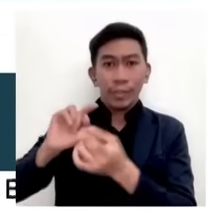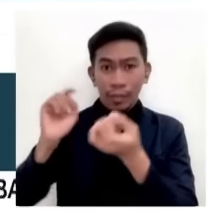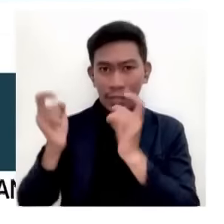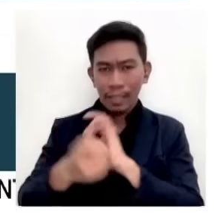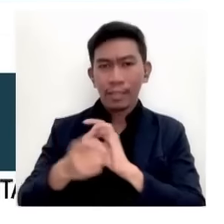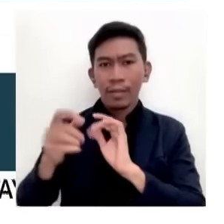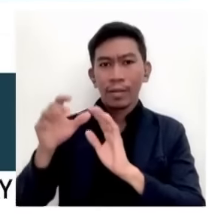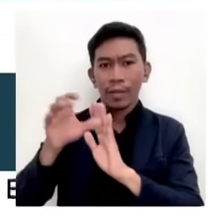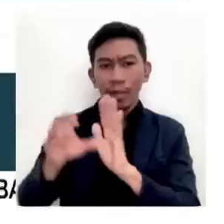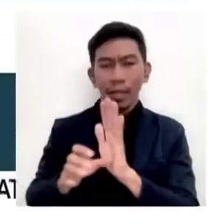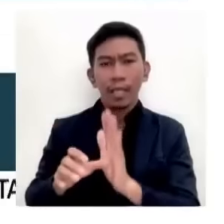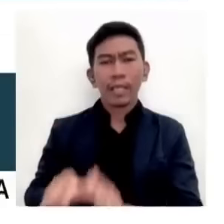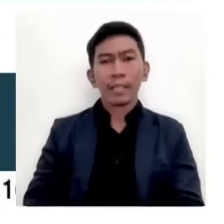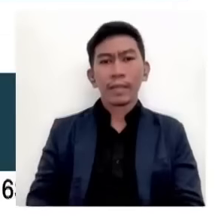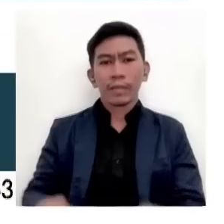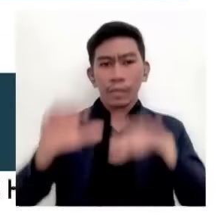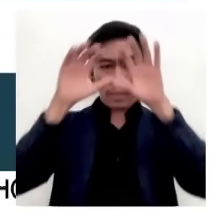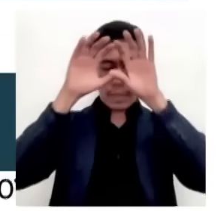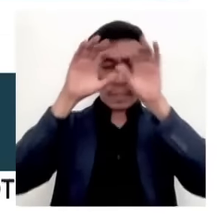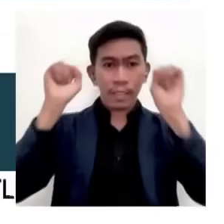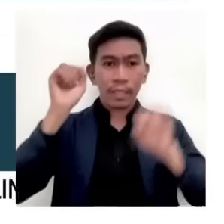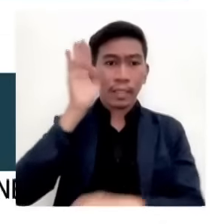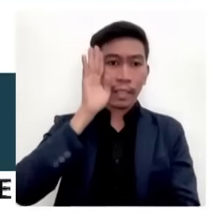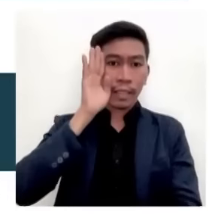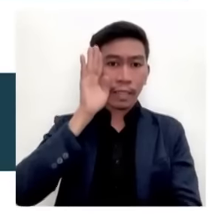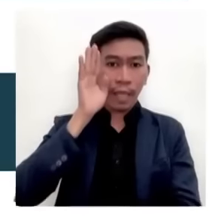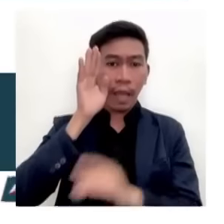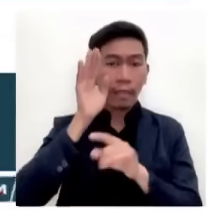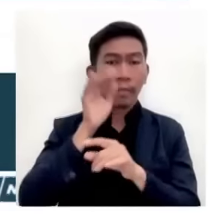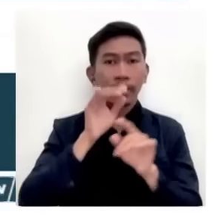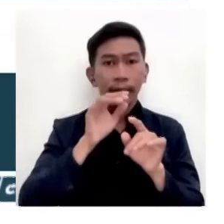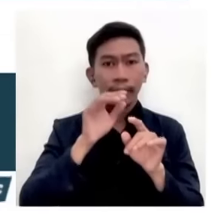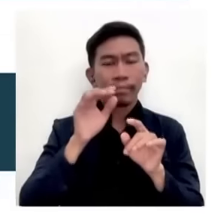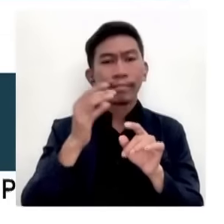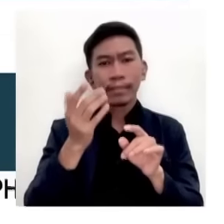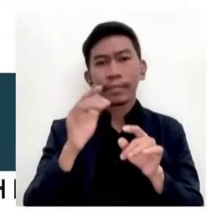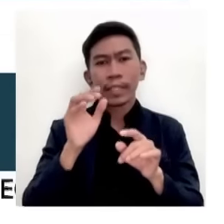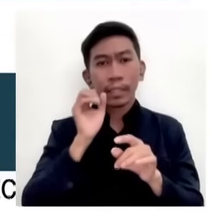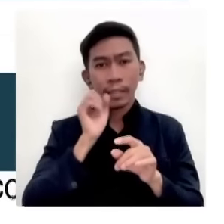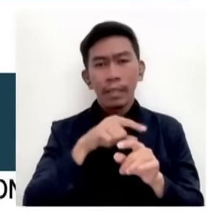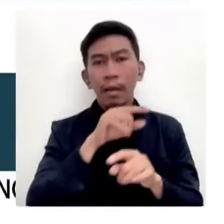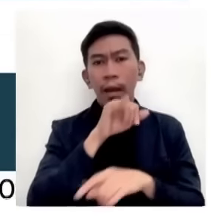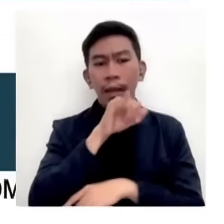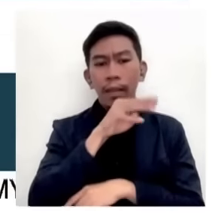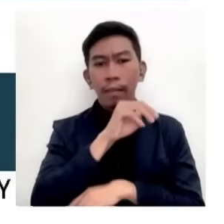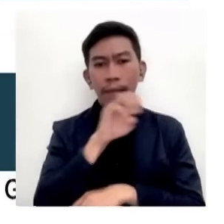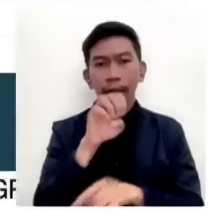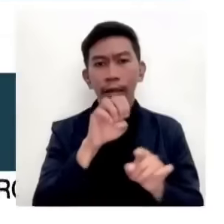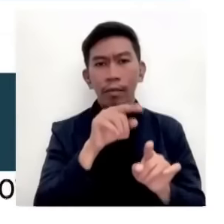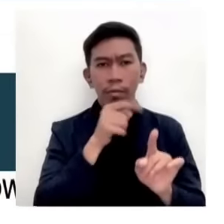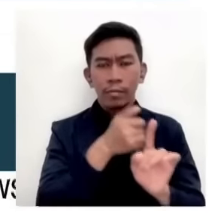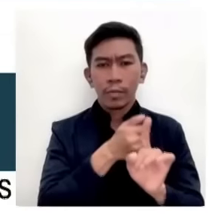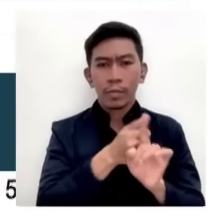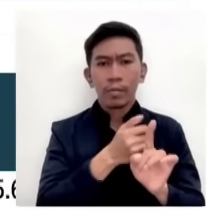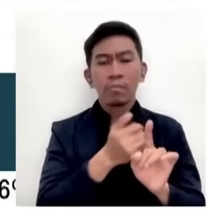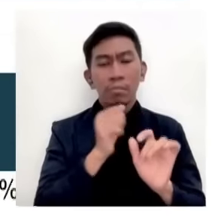it will be. She's a different lady. Also, she's really a fighter. She will only stop with these hearings as long as